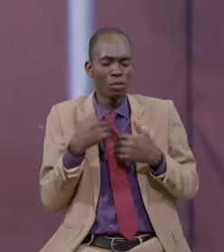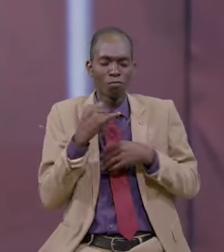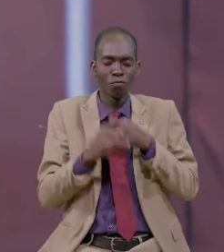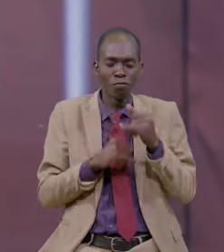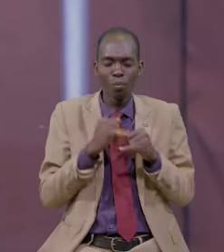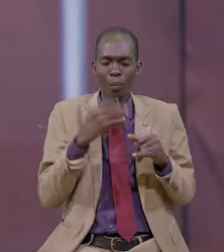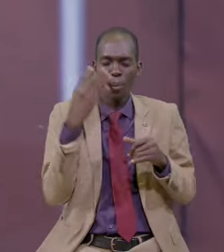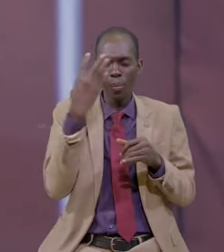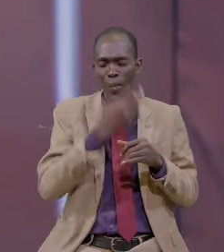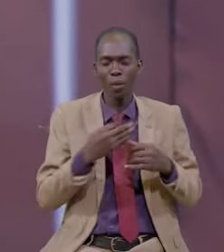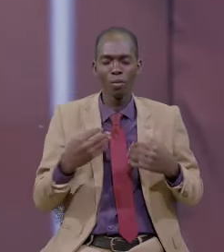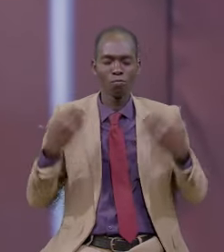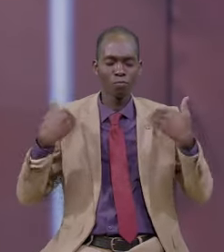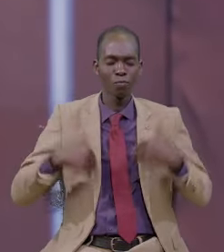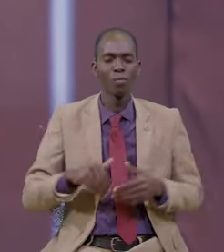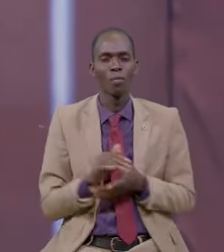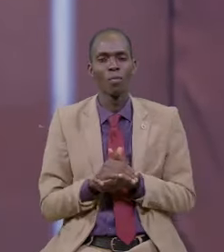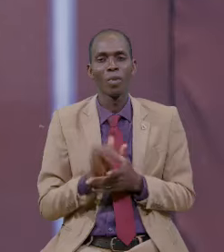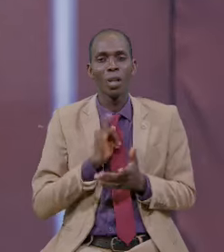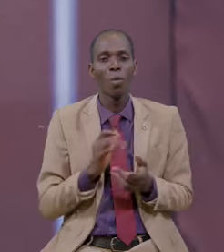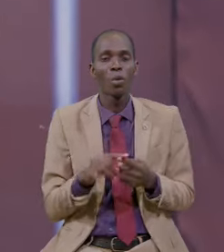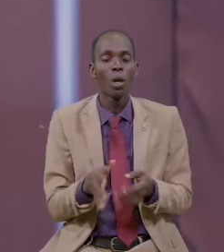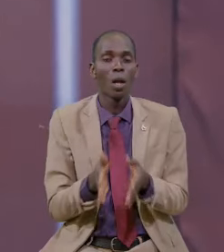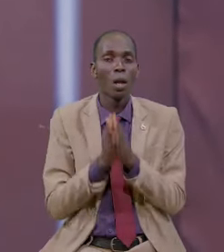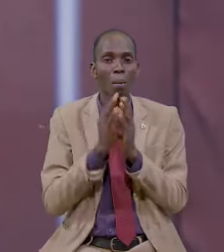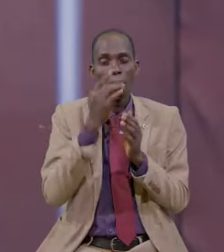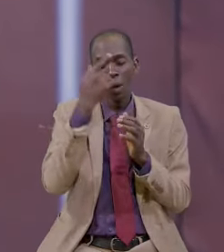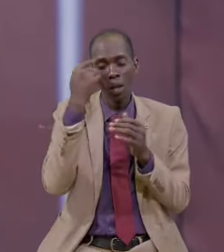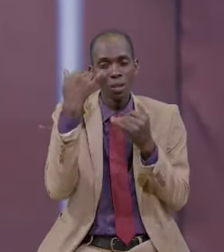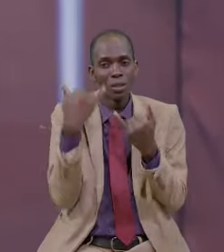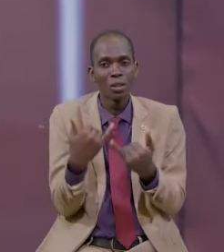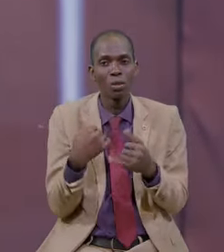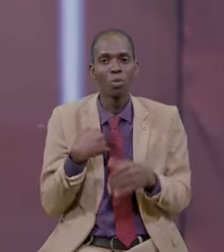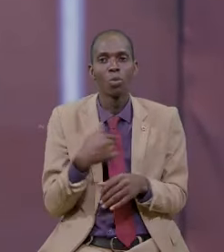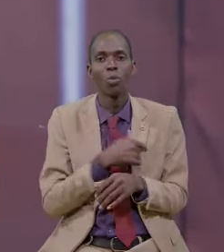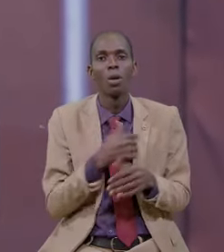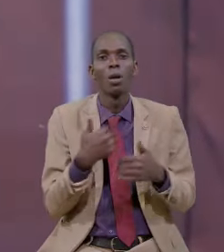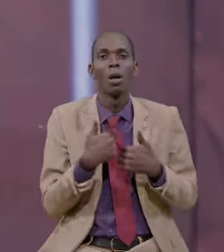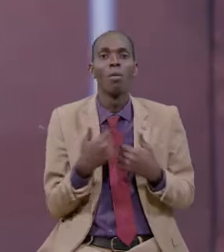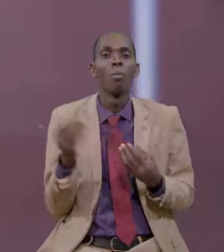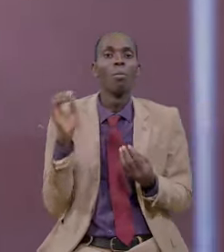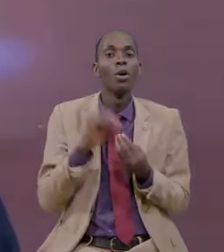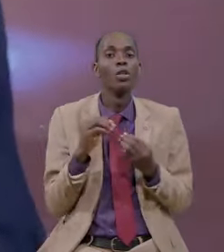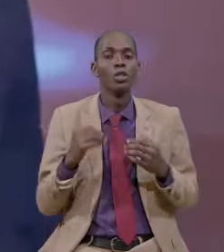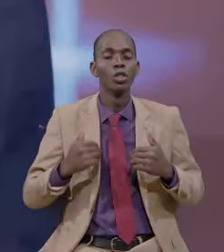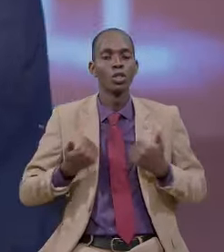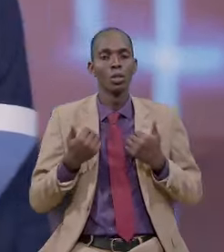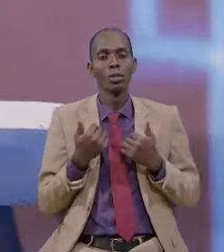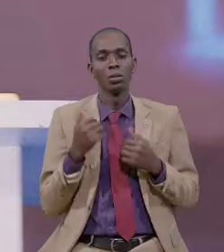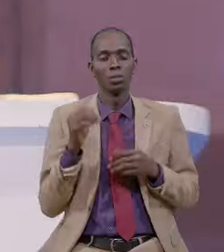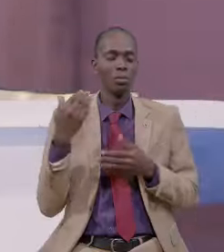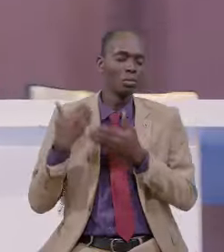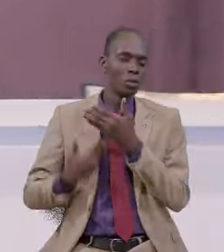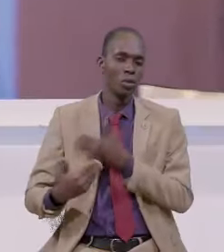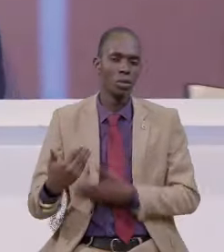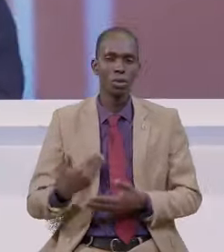ask, because now we have the younger generation of